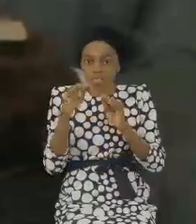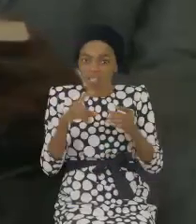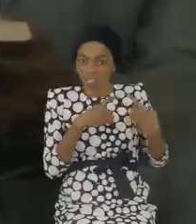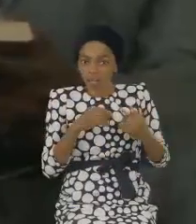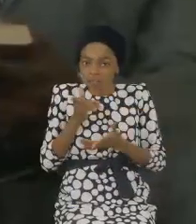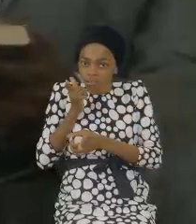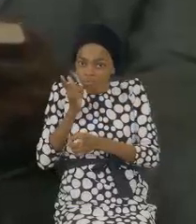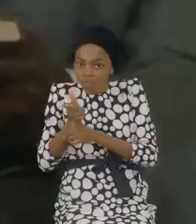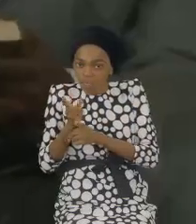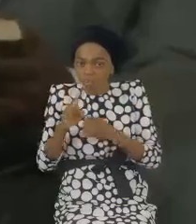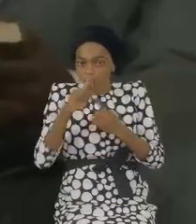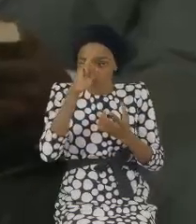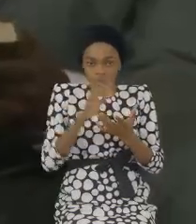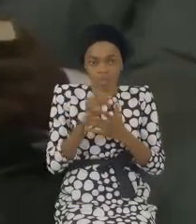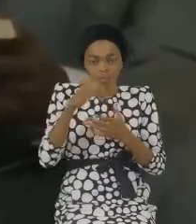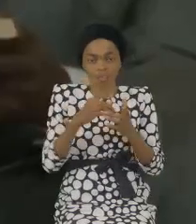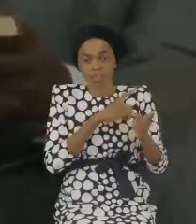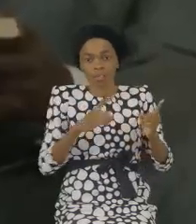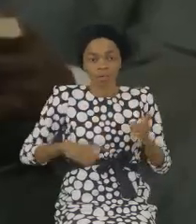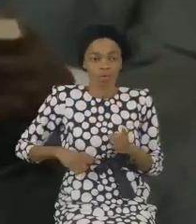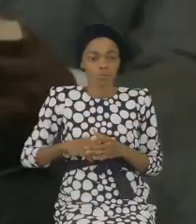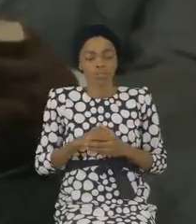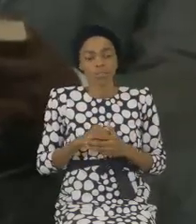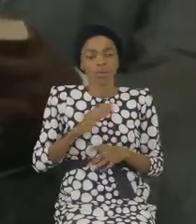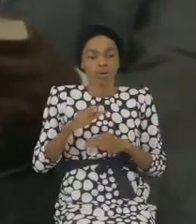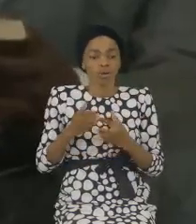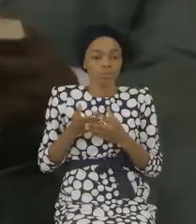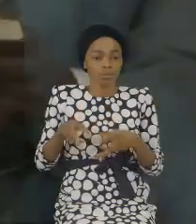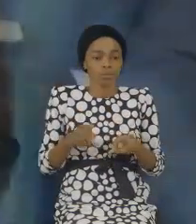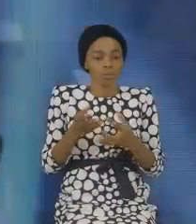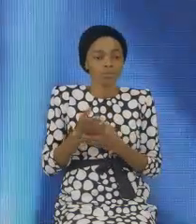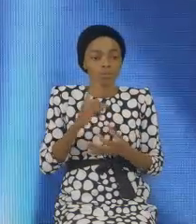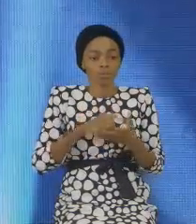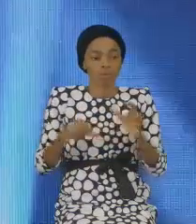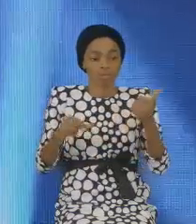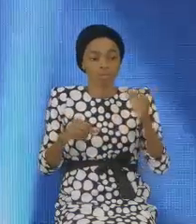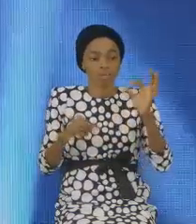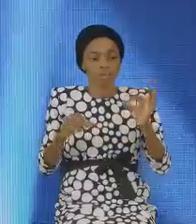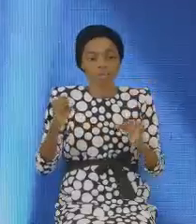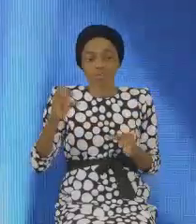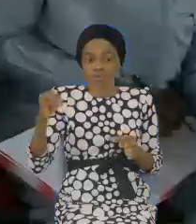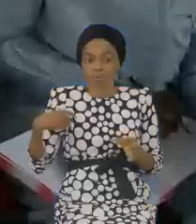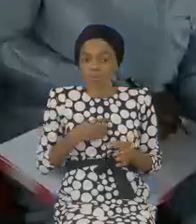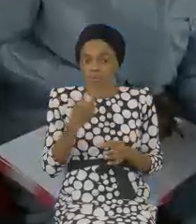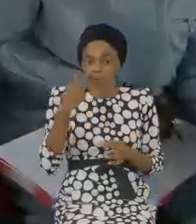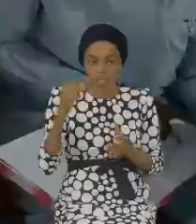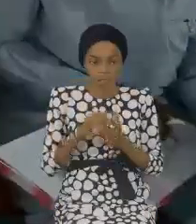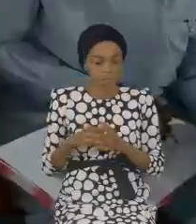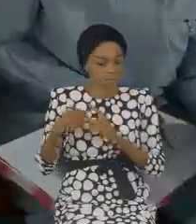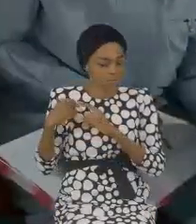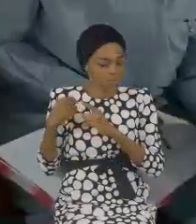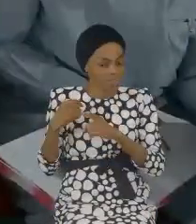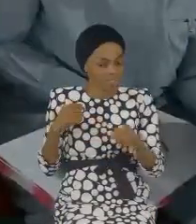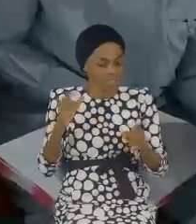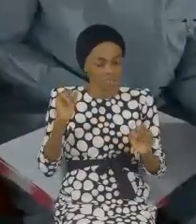to believe in the Lord all the way through. Verse 19, it says, so we see that they could not